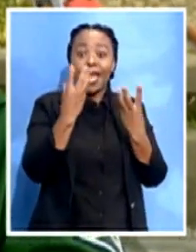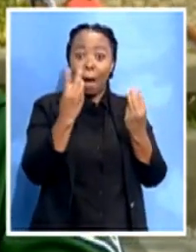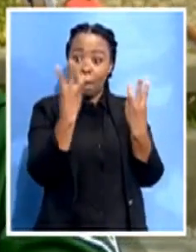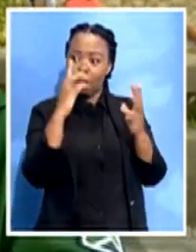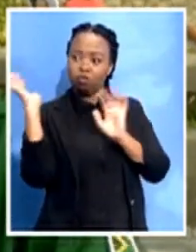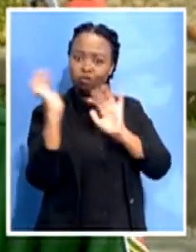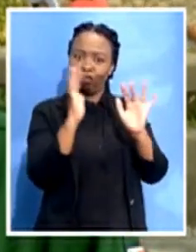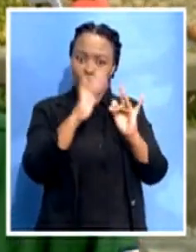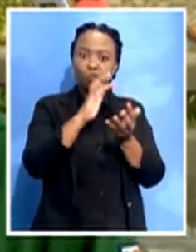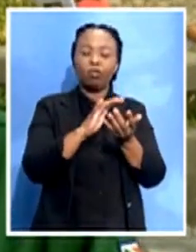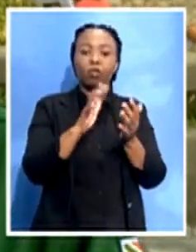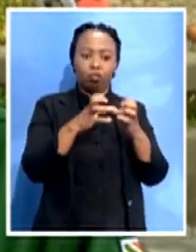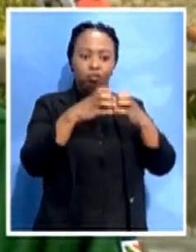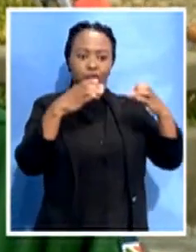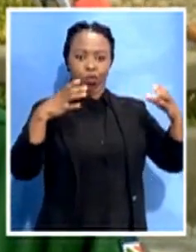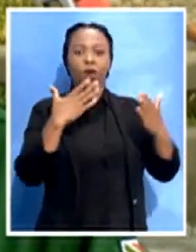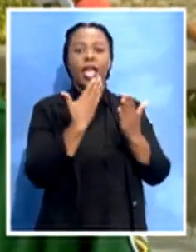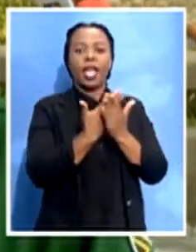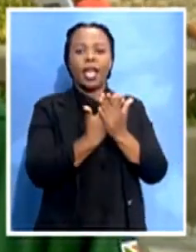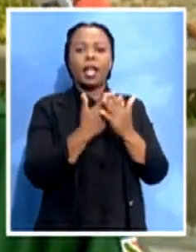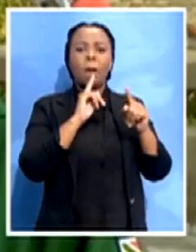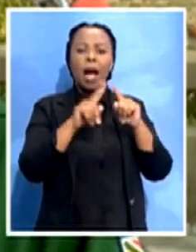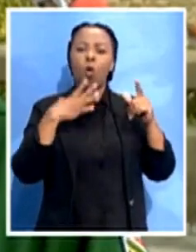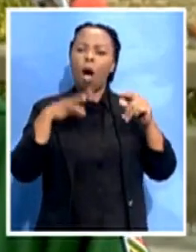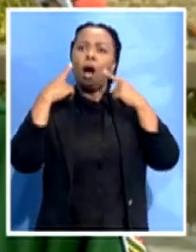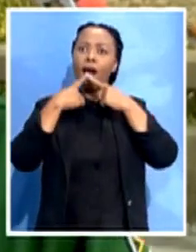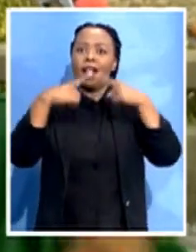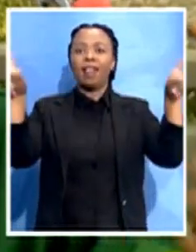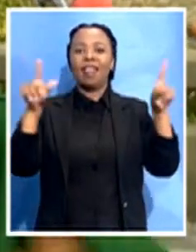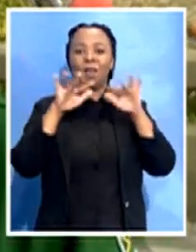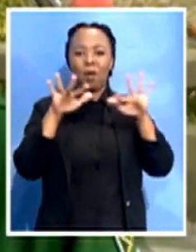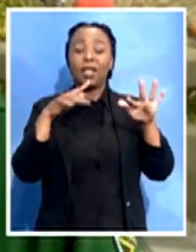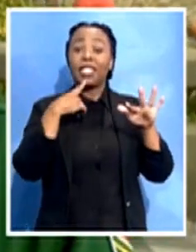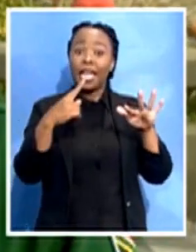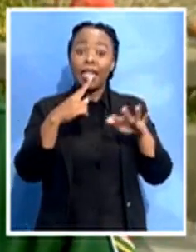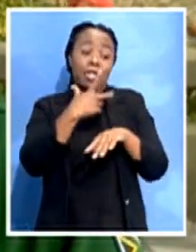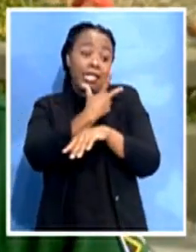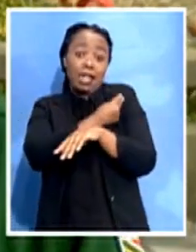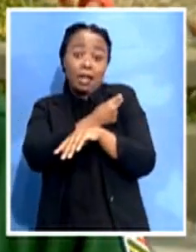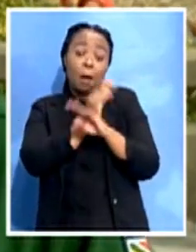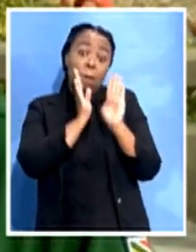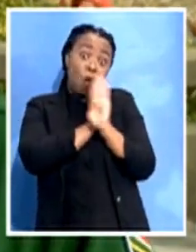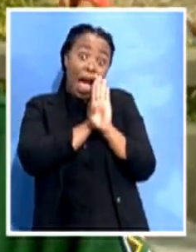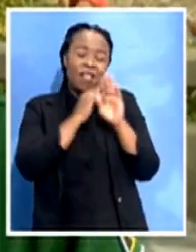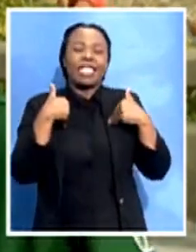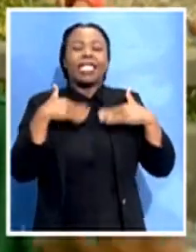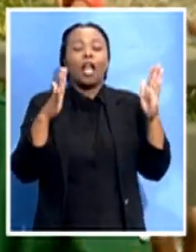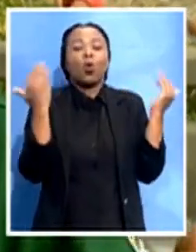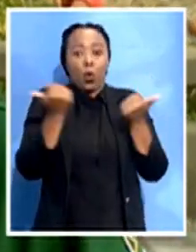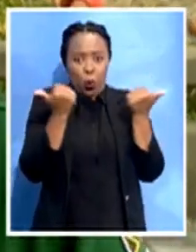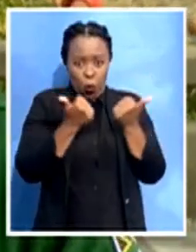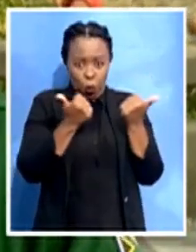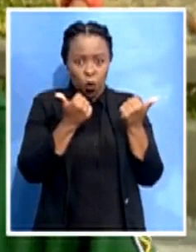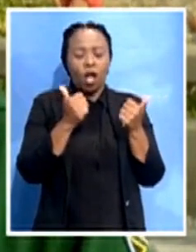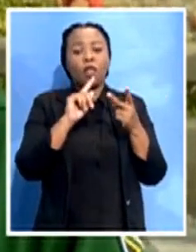the right message that we started the vaccination of the private sector, and because Groote Schuur and Tygerberg are the only two registered sites, we've arranged